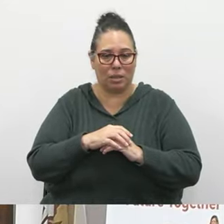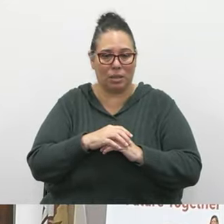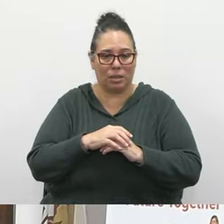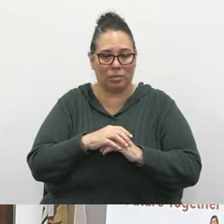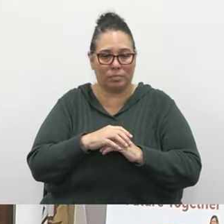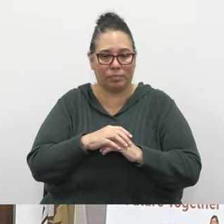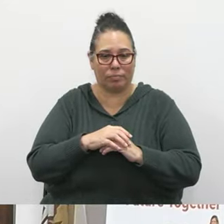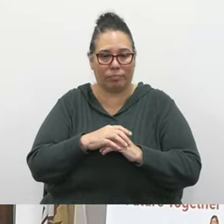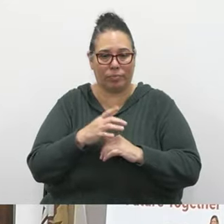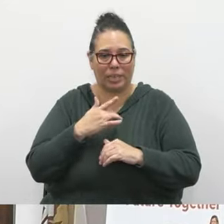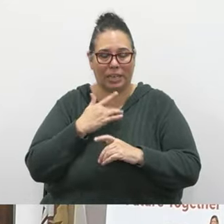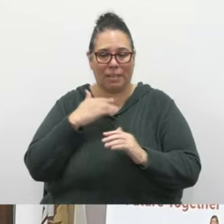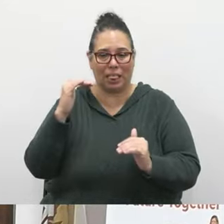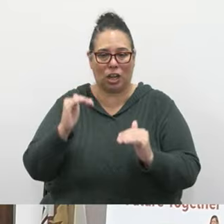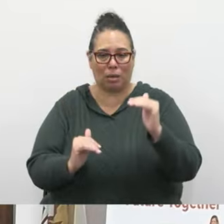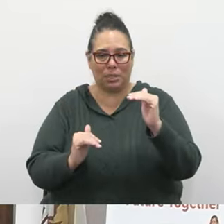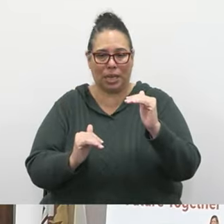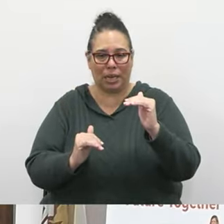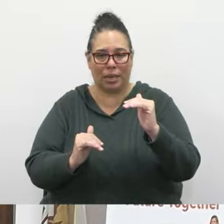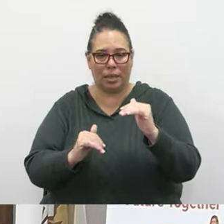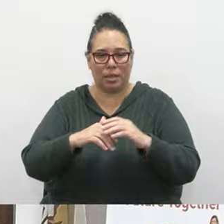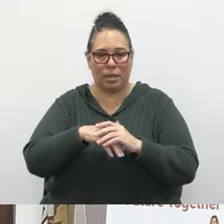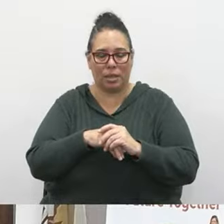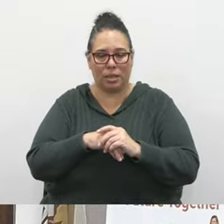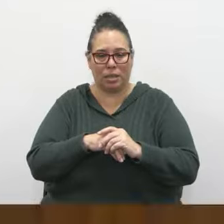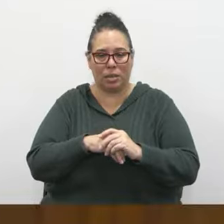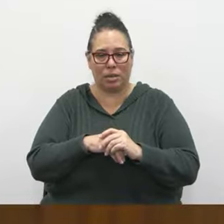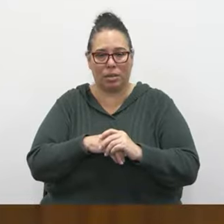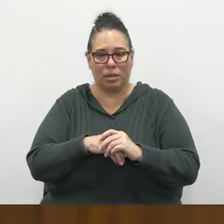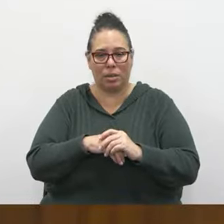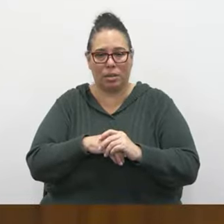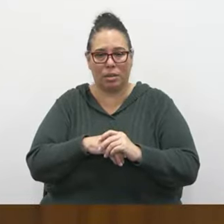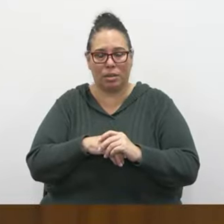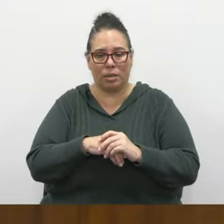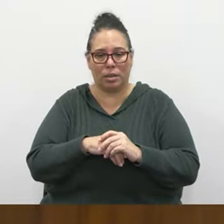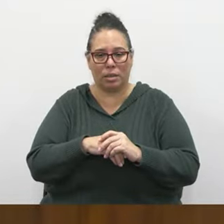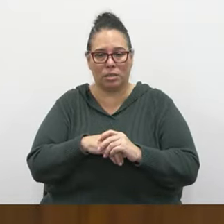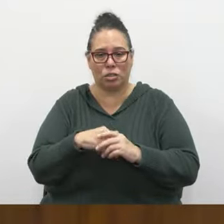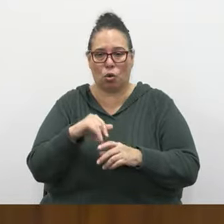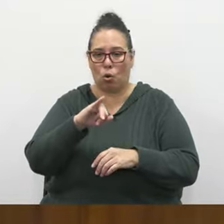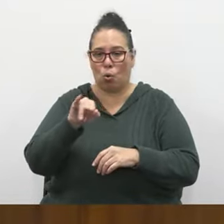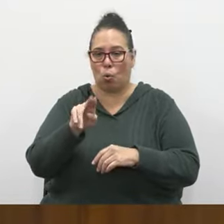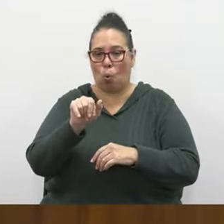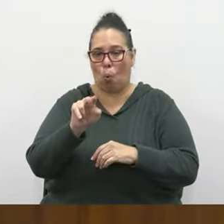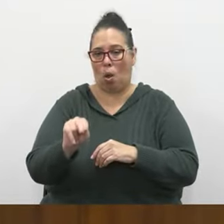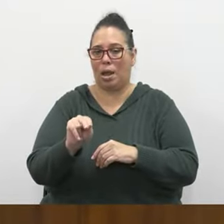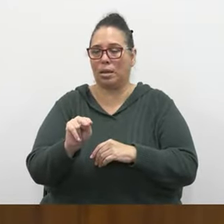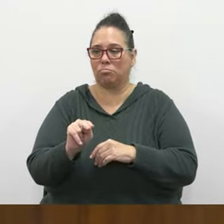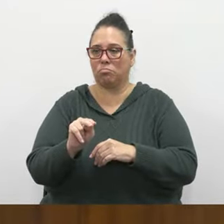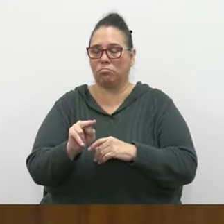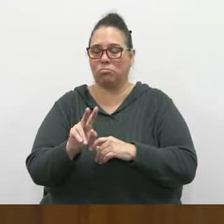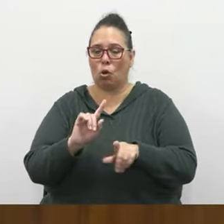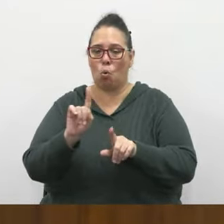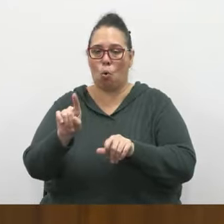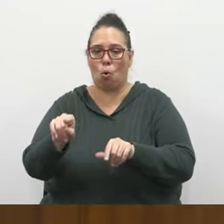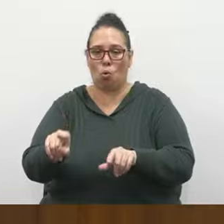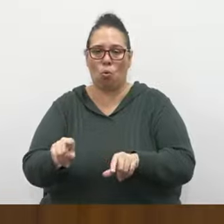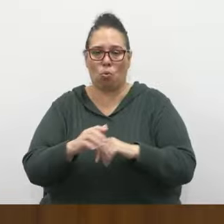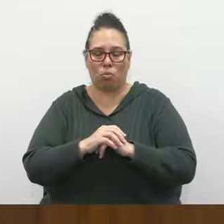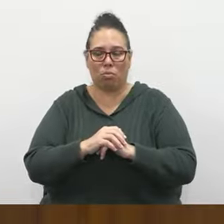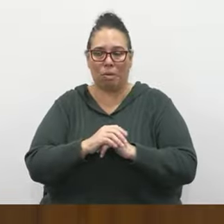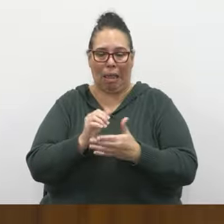it can just feel a little lopsided, to be honest with you. And so having Juan step up and support even in this capacity